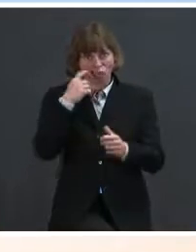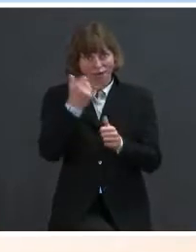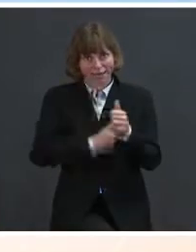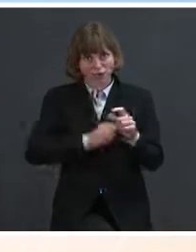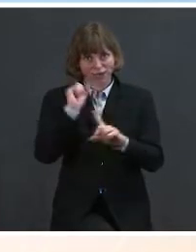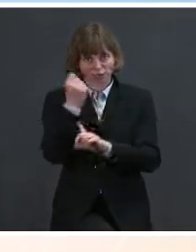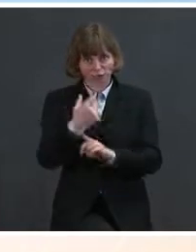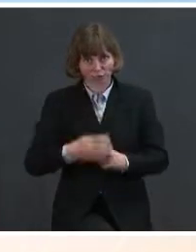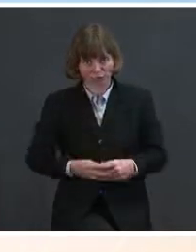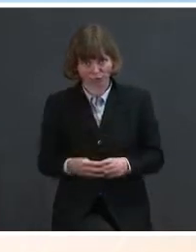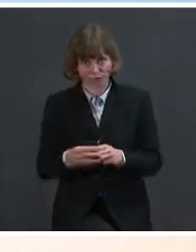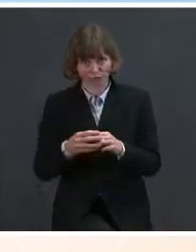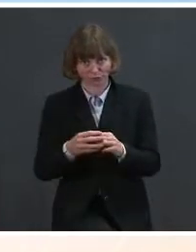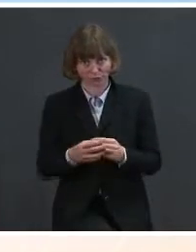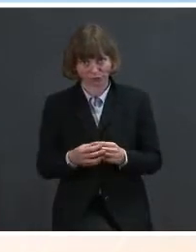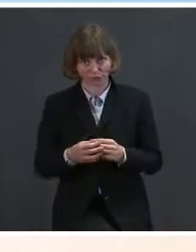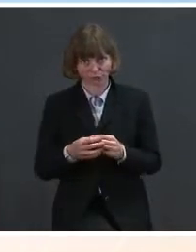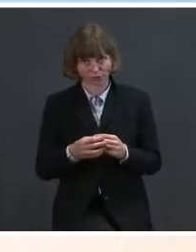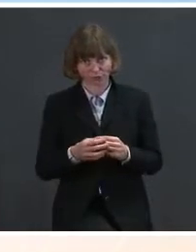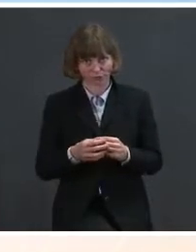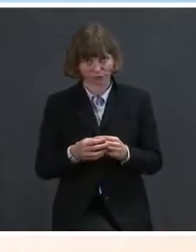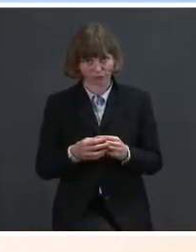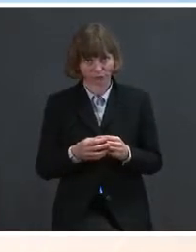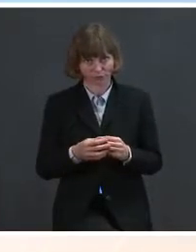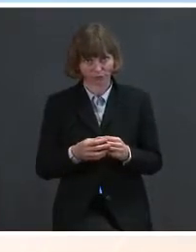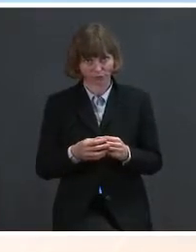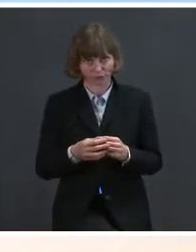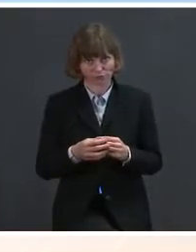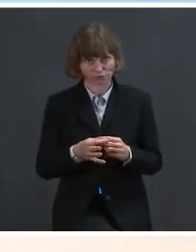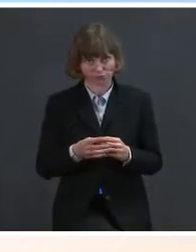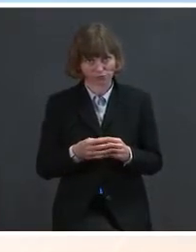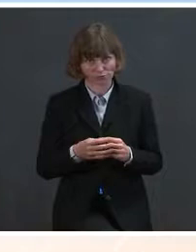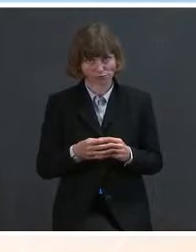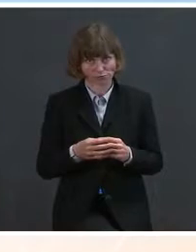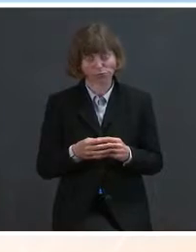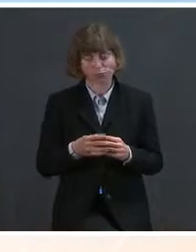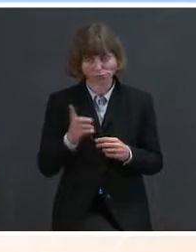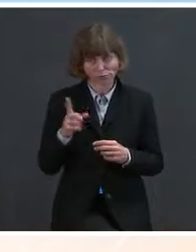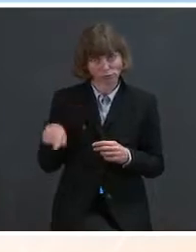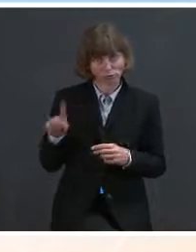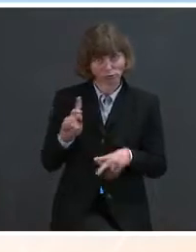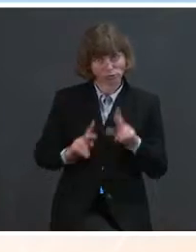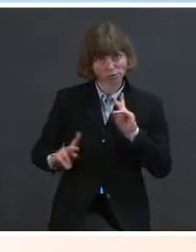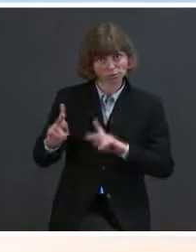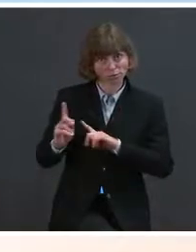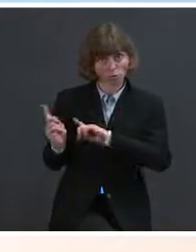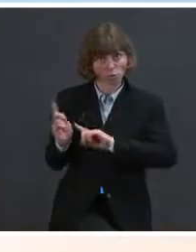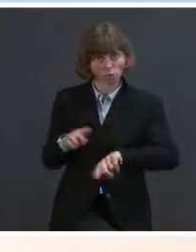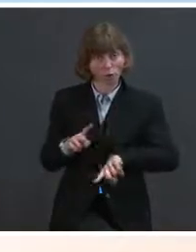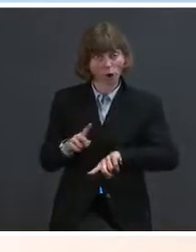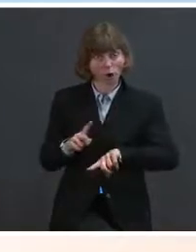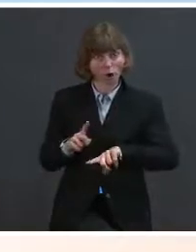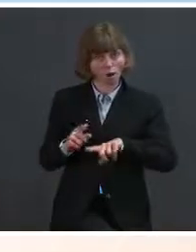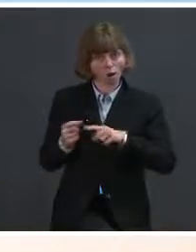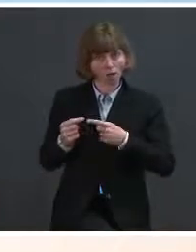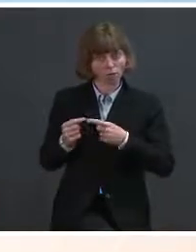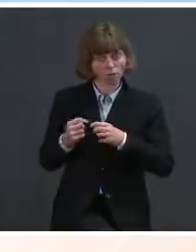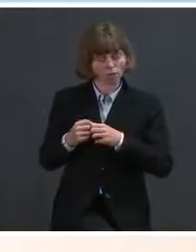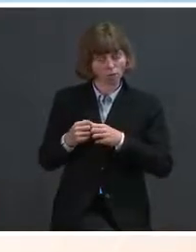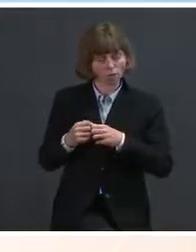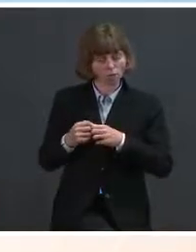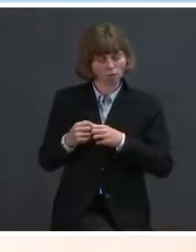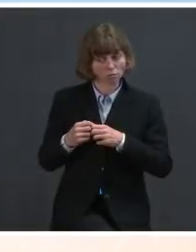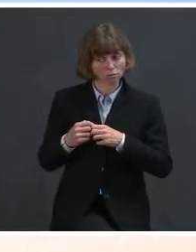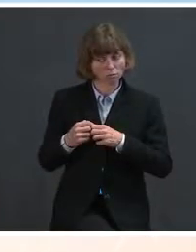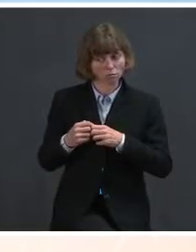And certainly there are, with the individuals who are coming across, alternatives who are treated with,